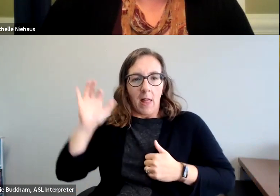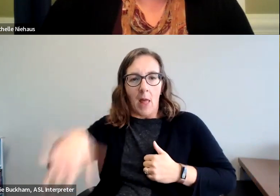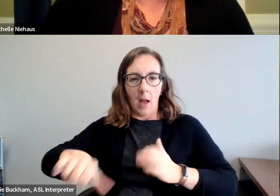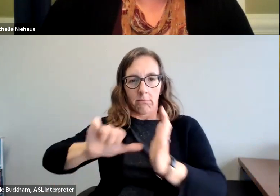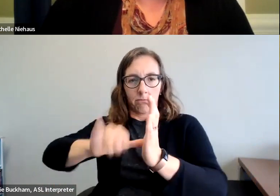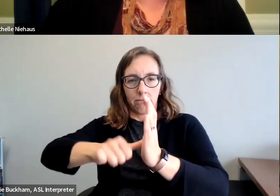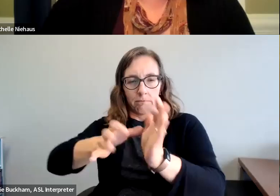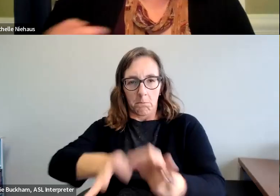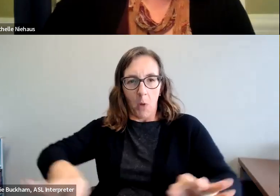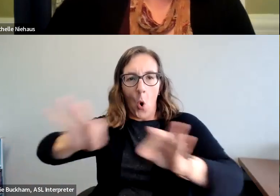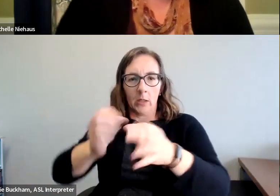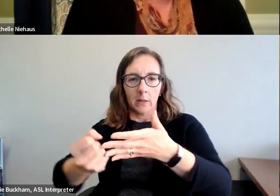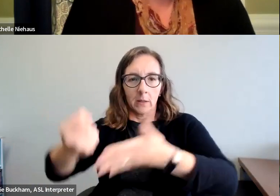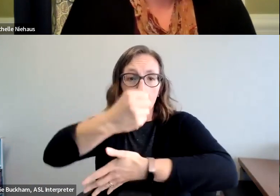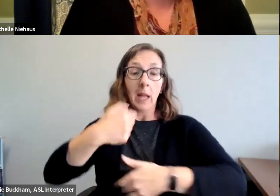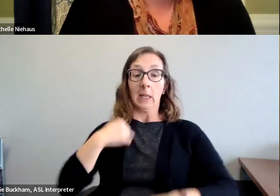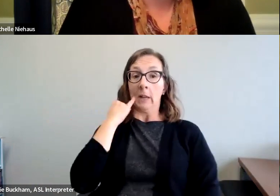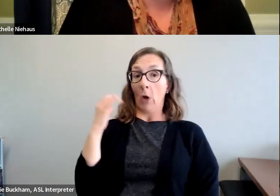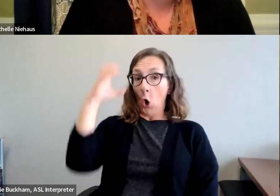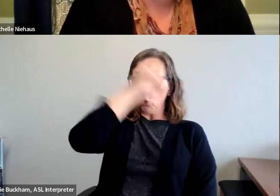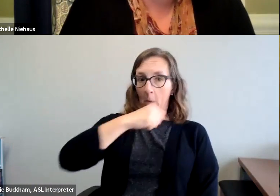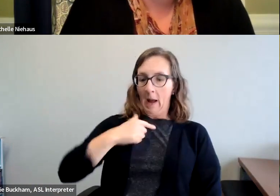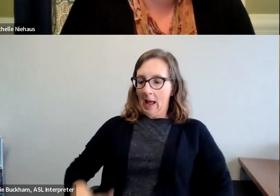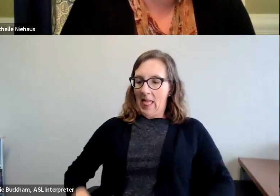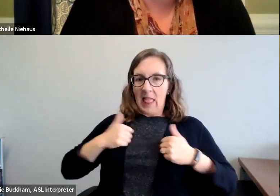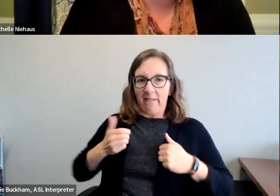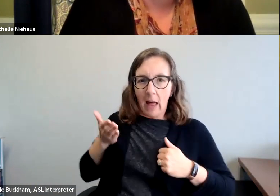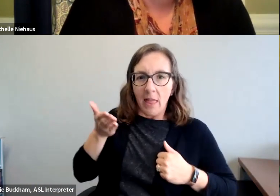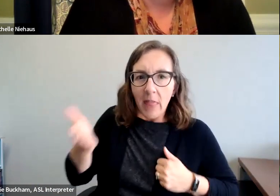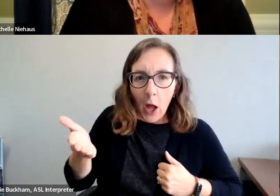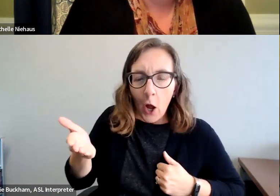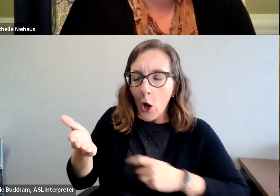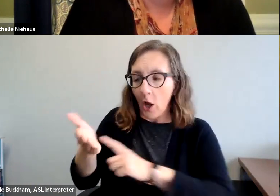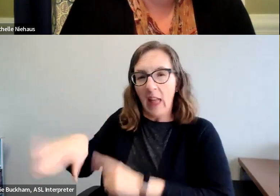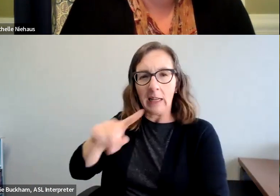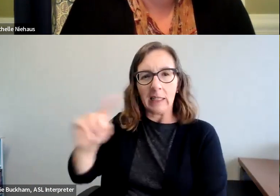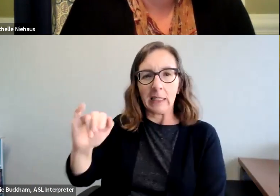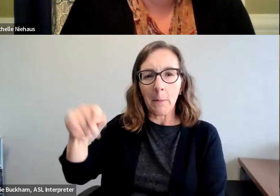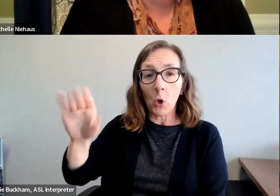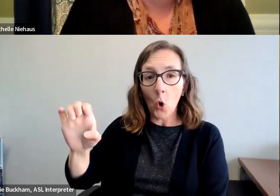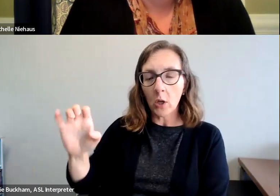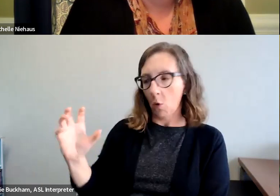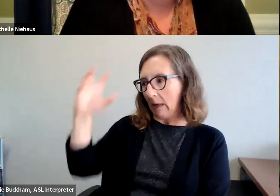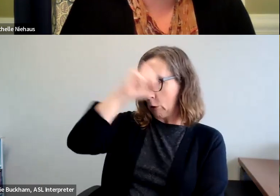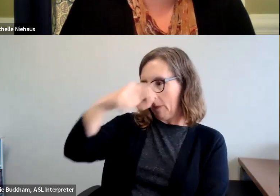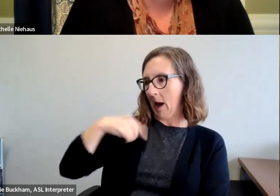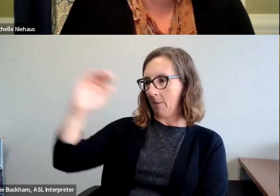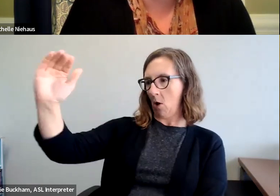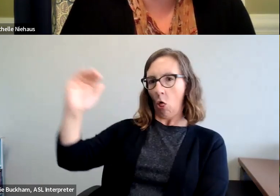presumed that just because one lives in that zip code, that they are less